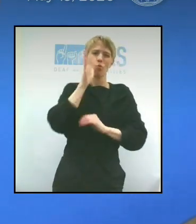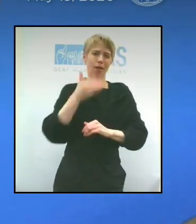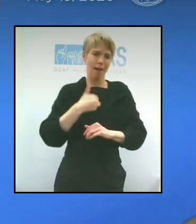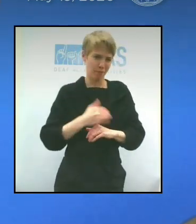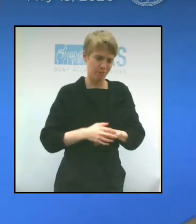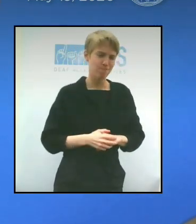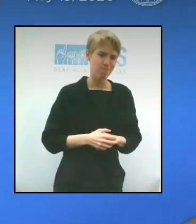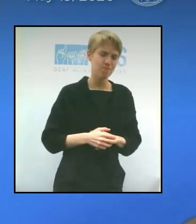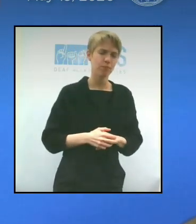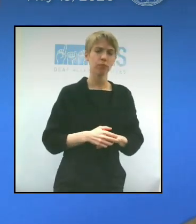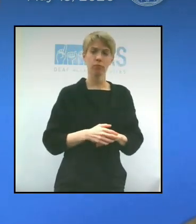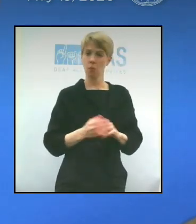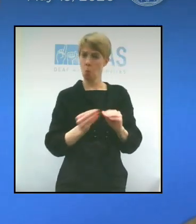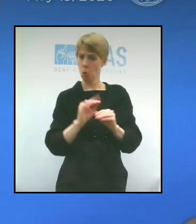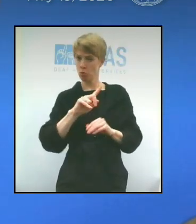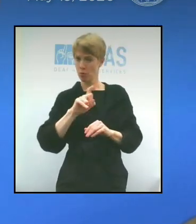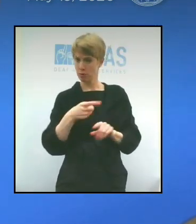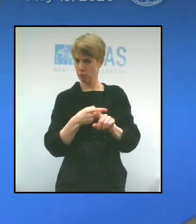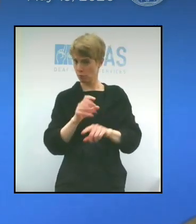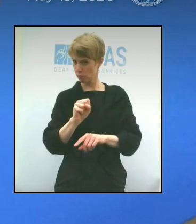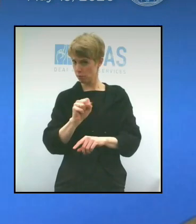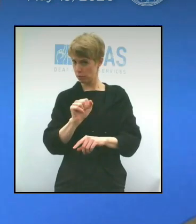Sandy, do you have any other questions?